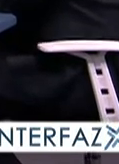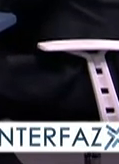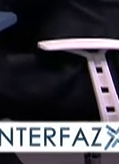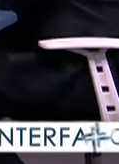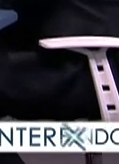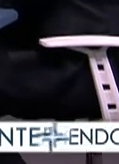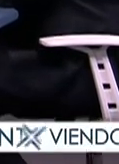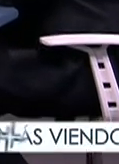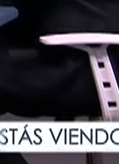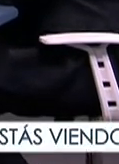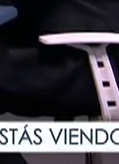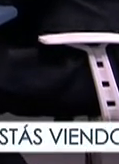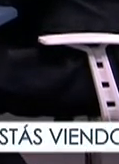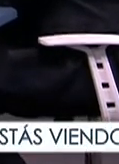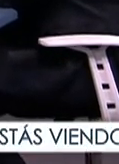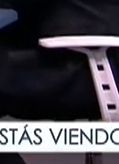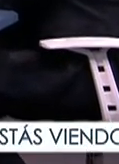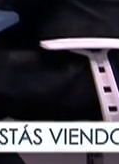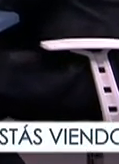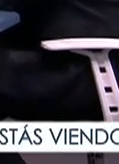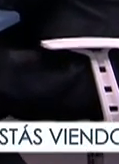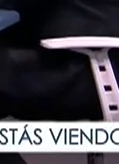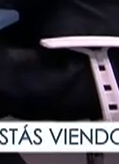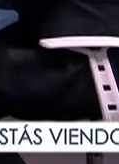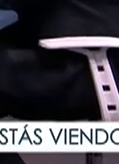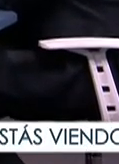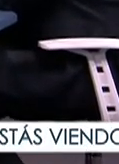like to save that, to really have a record of that.